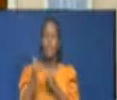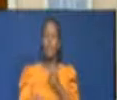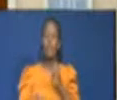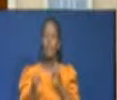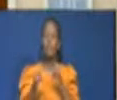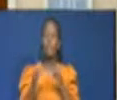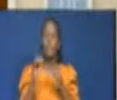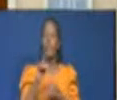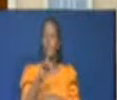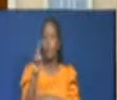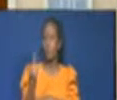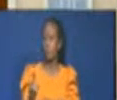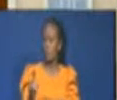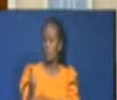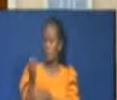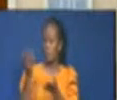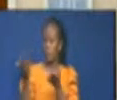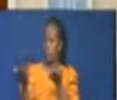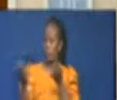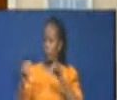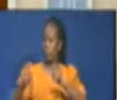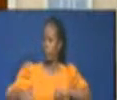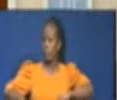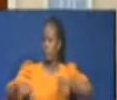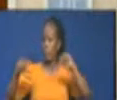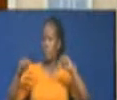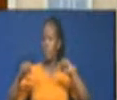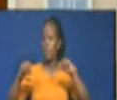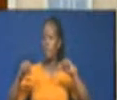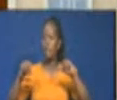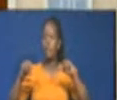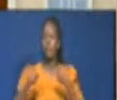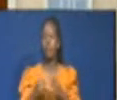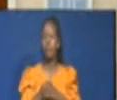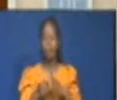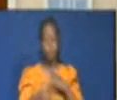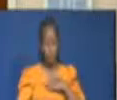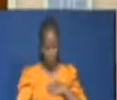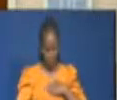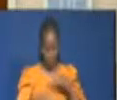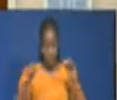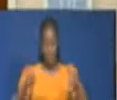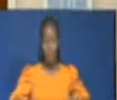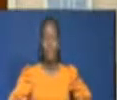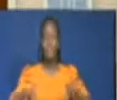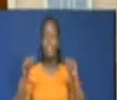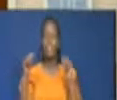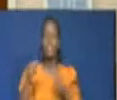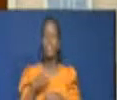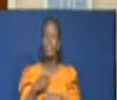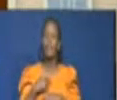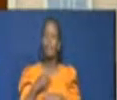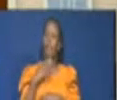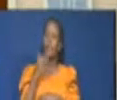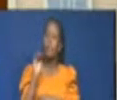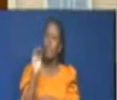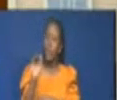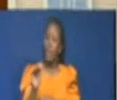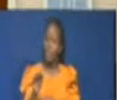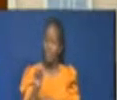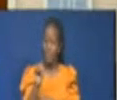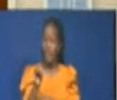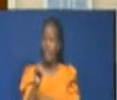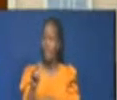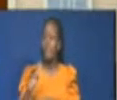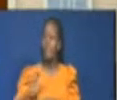maybe to the Chairman, Honorable Chair. Maybe I also want to ask this committee, what